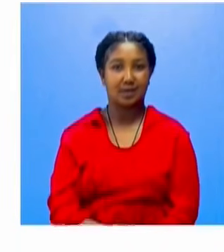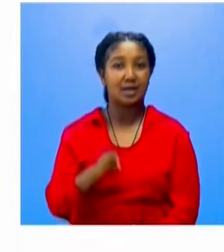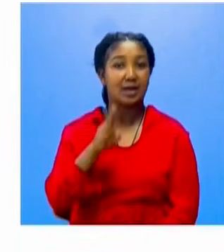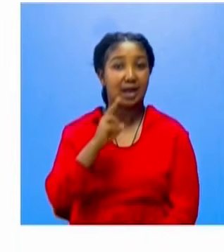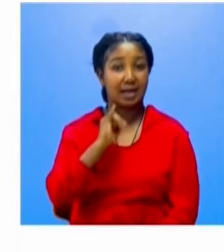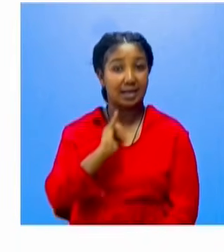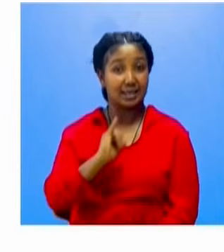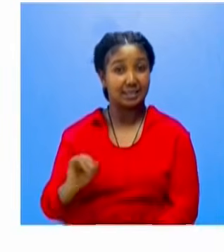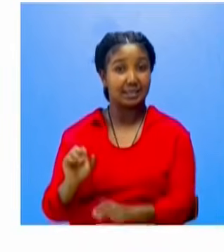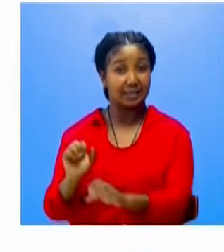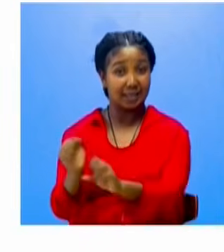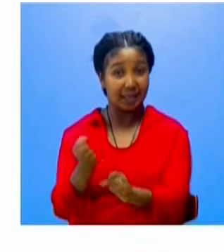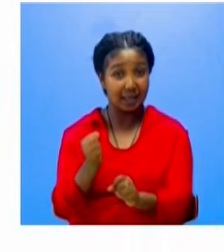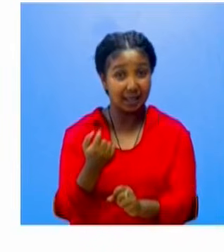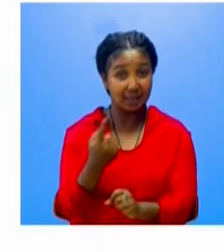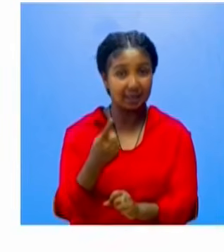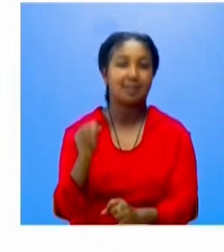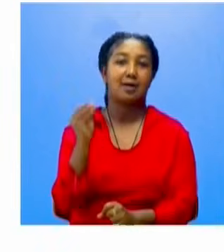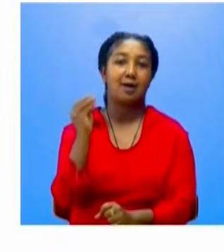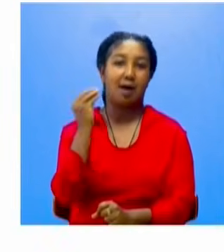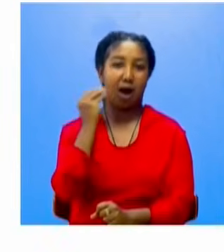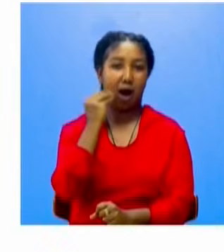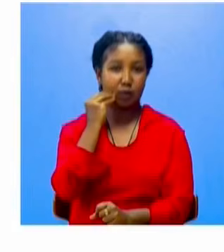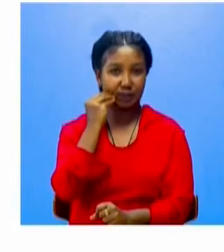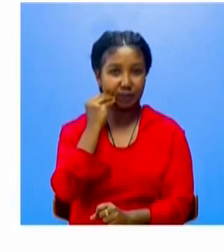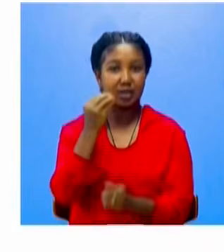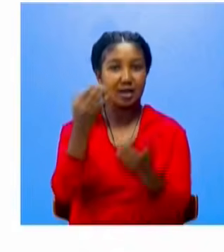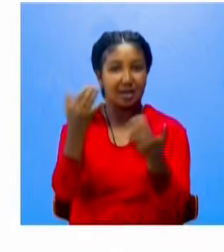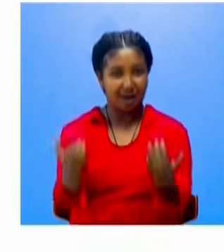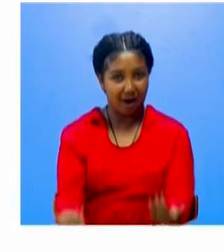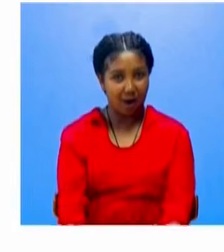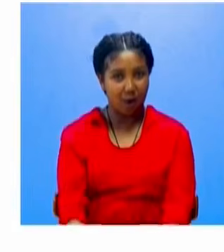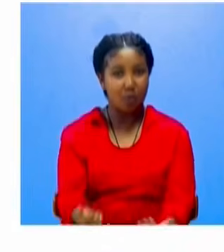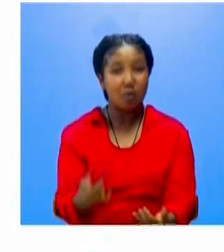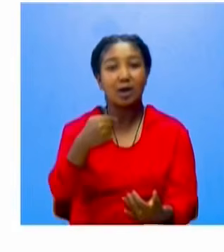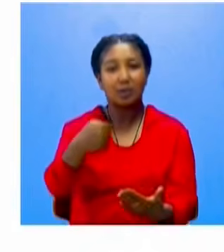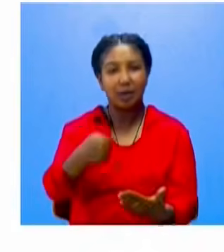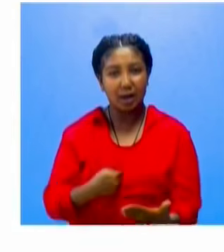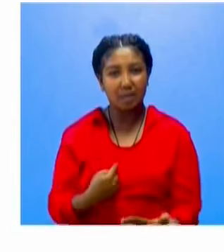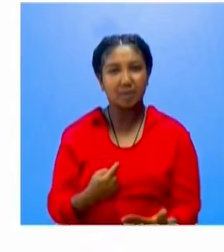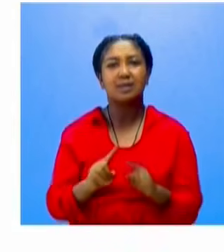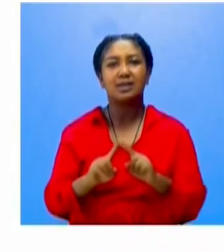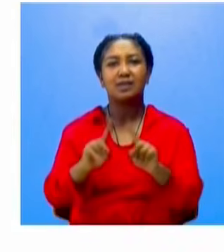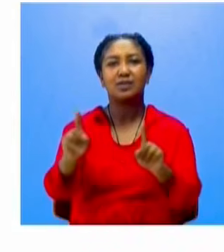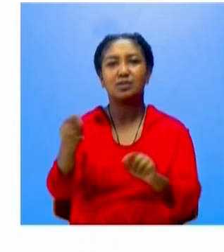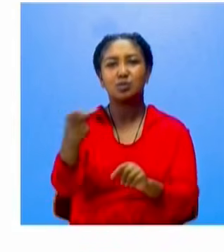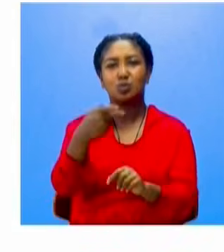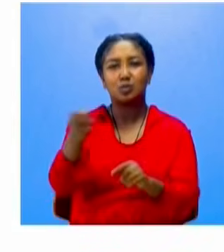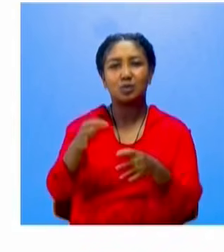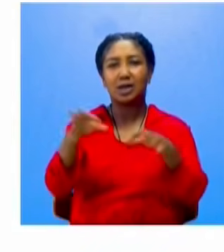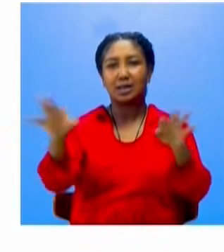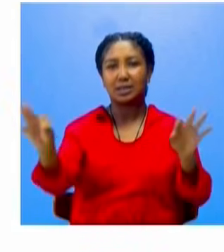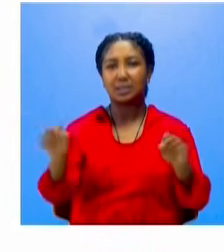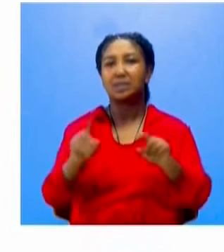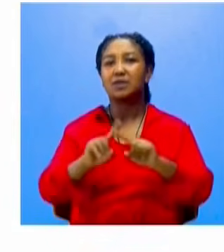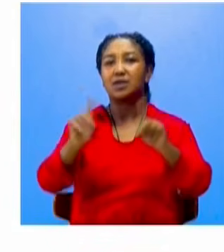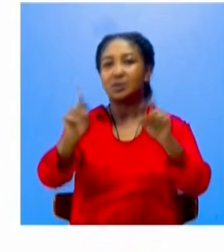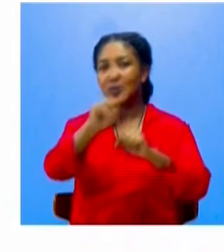Helen is cleaning the house. Now, can you tell me the differences between these two